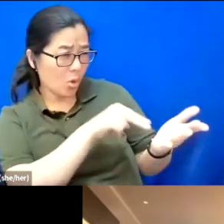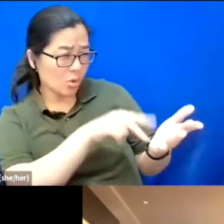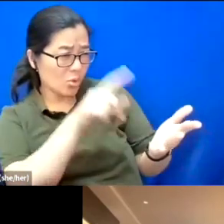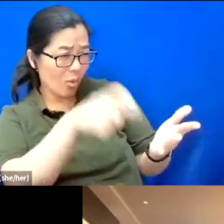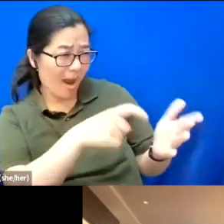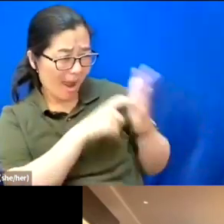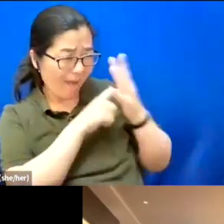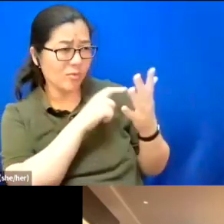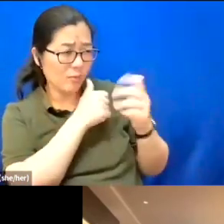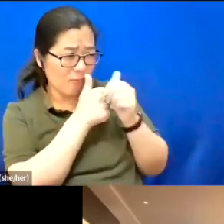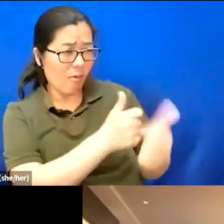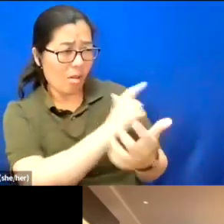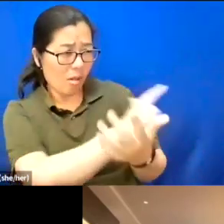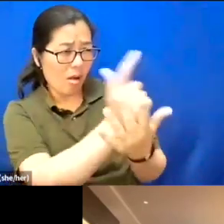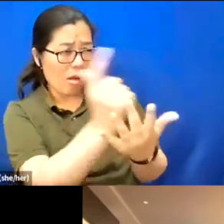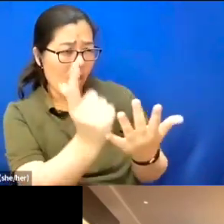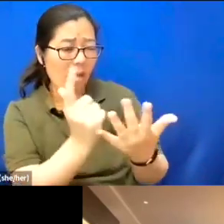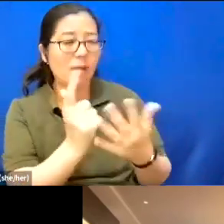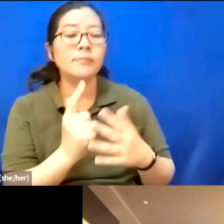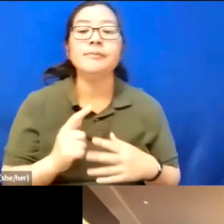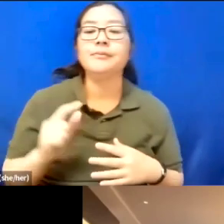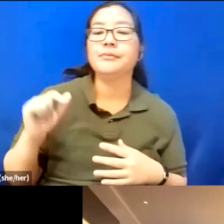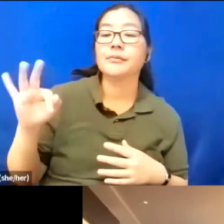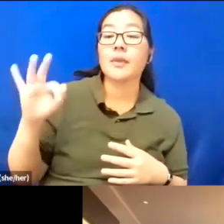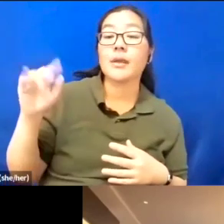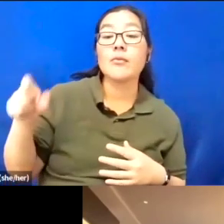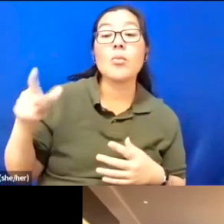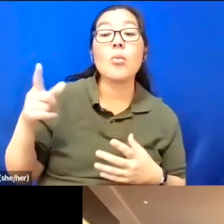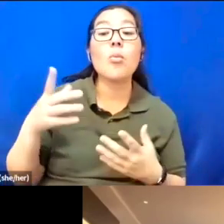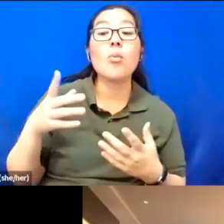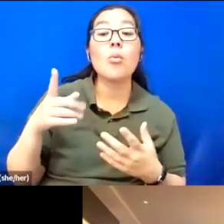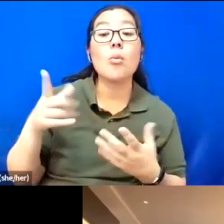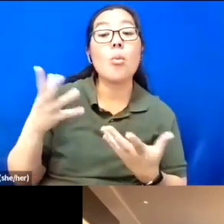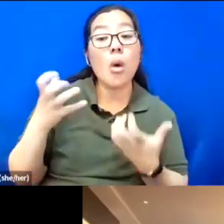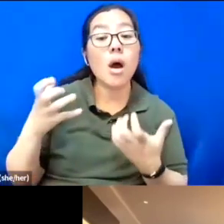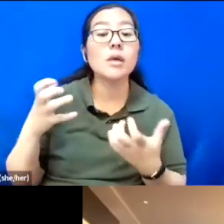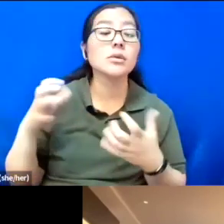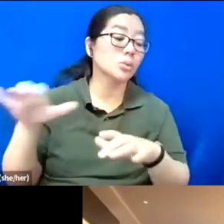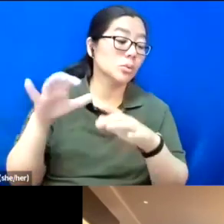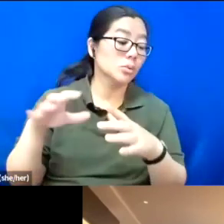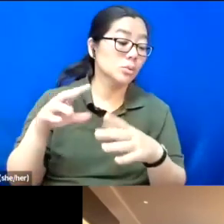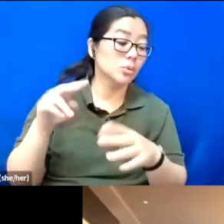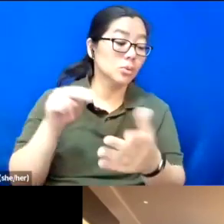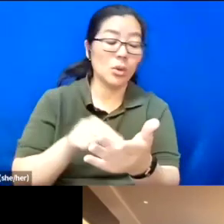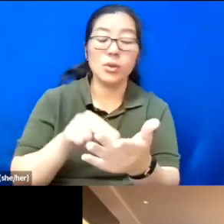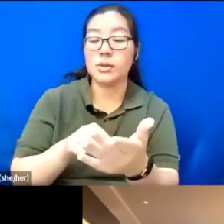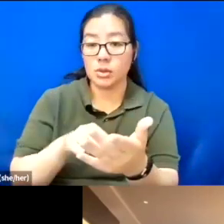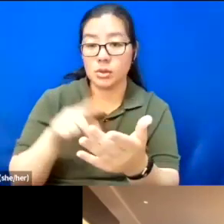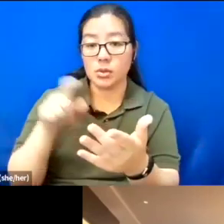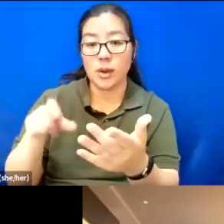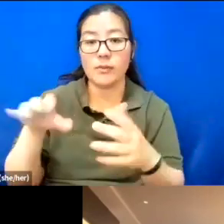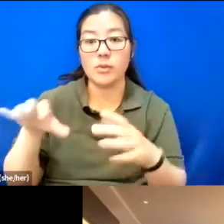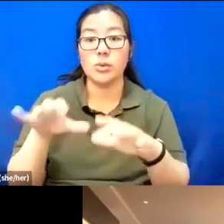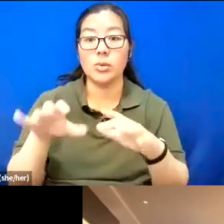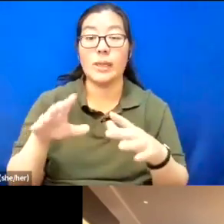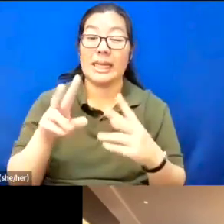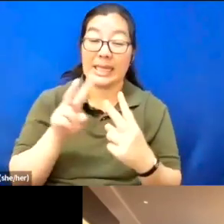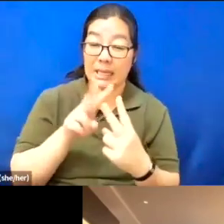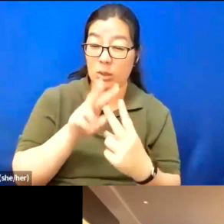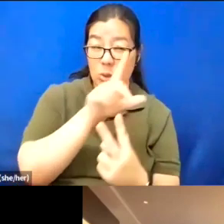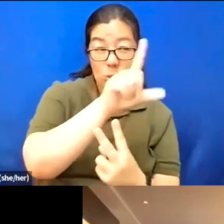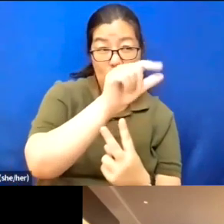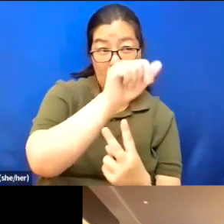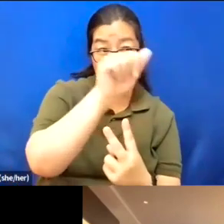those? Well, if you want to do nursing, you have to do either the 20A and 20B. That's